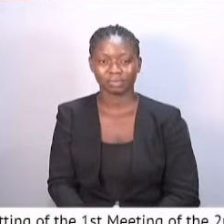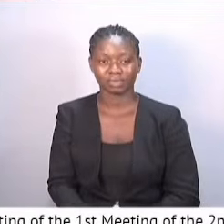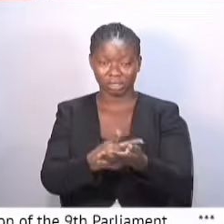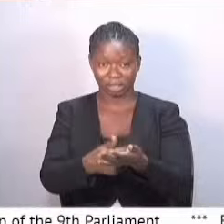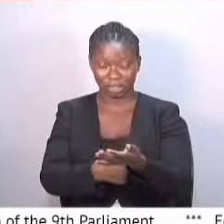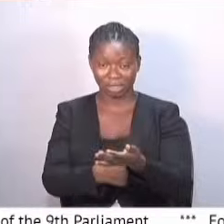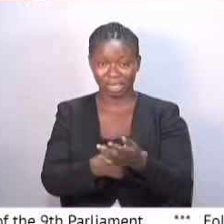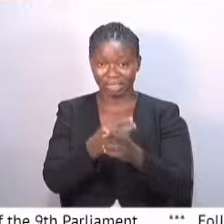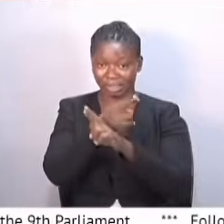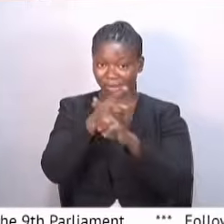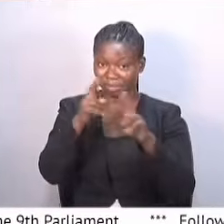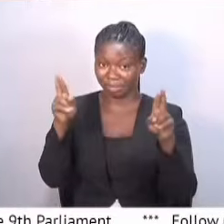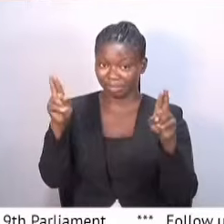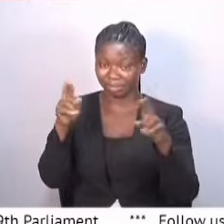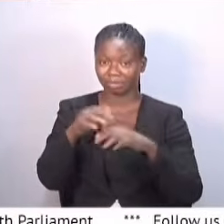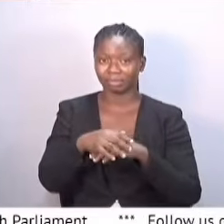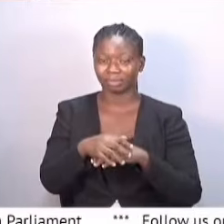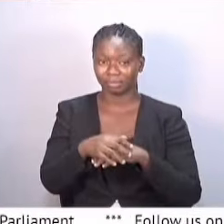Okay.